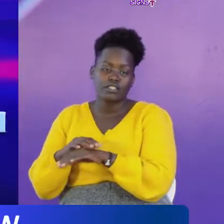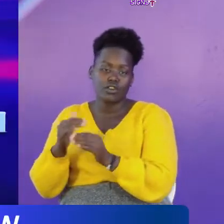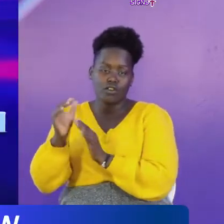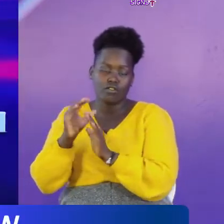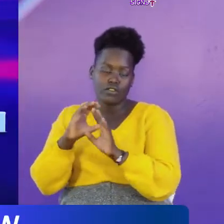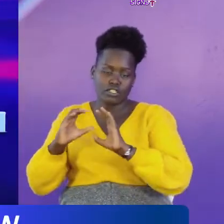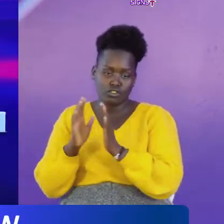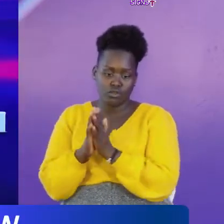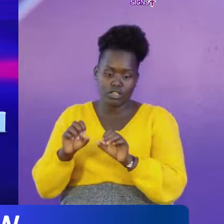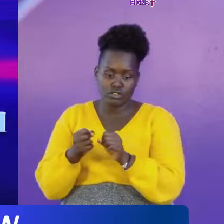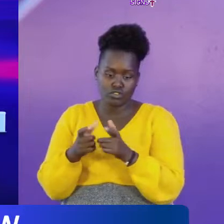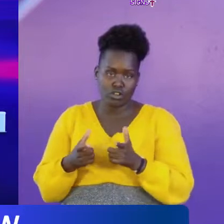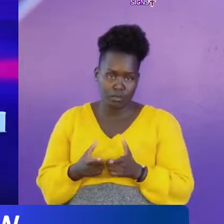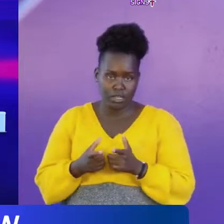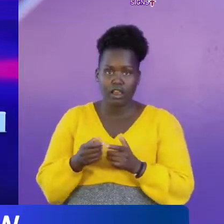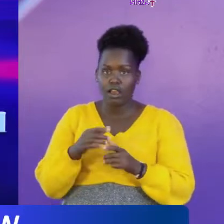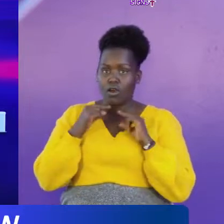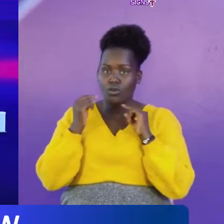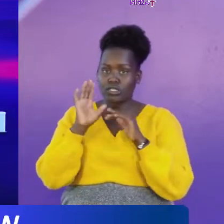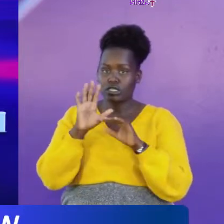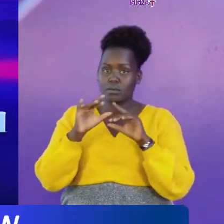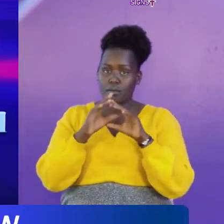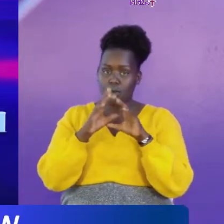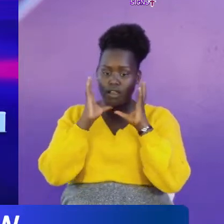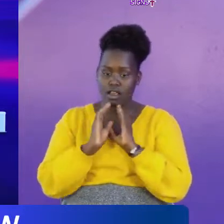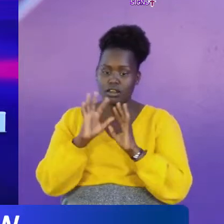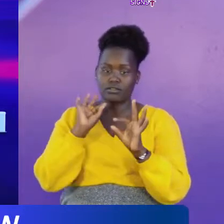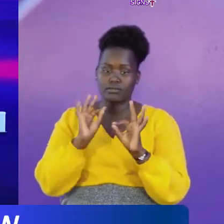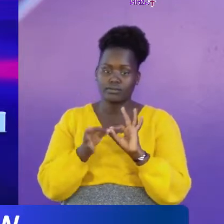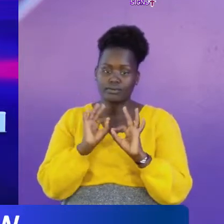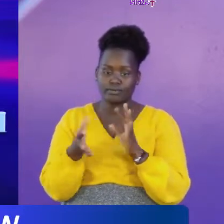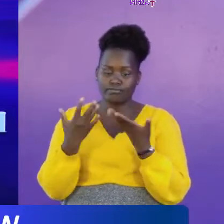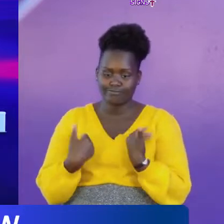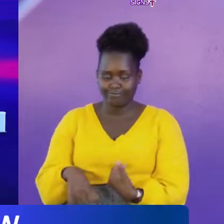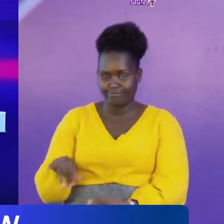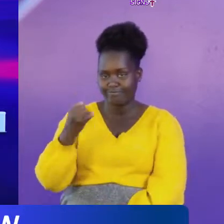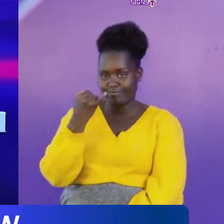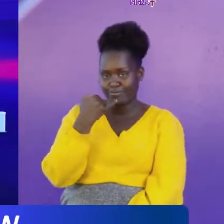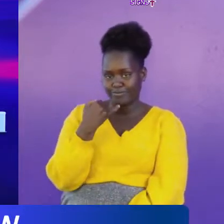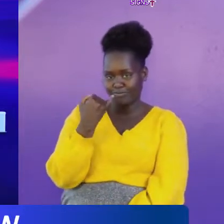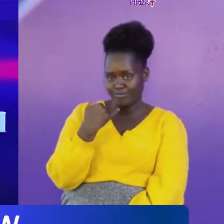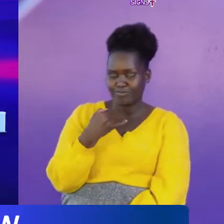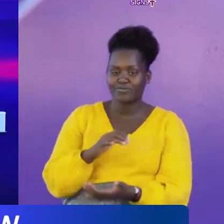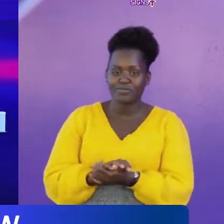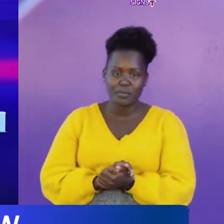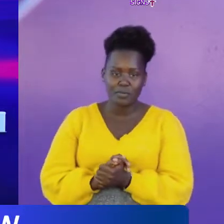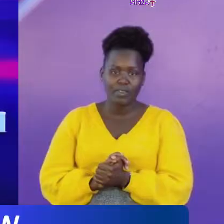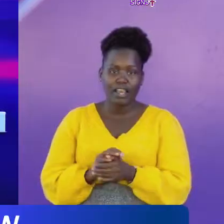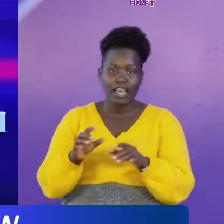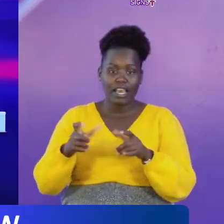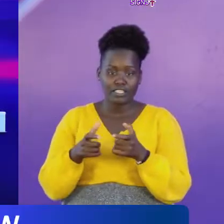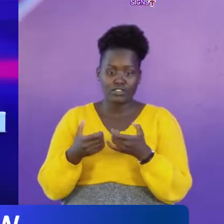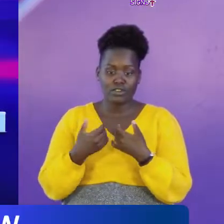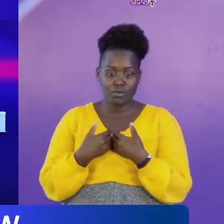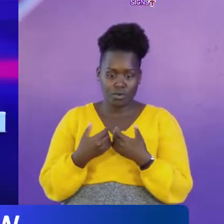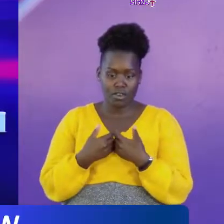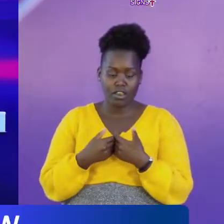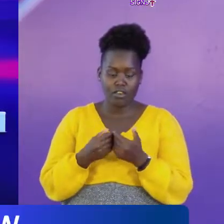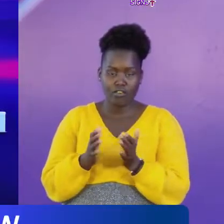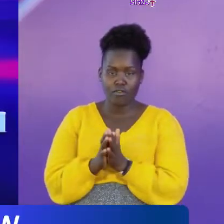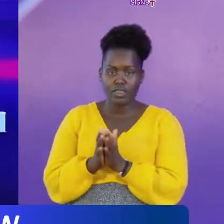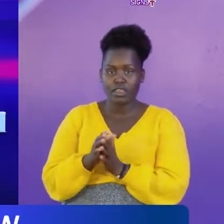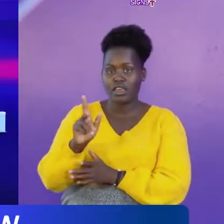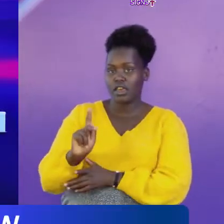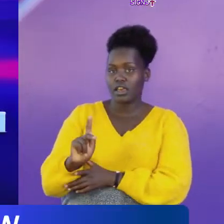us at this moment. I've been your host, Alan Herbert, and the sign language interpreter has been Chebi Watt, and in studio we have been